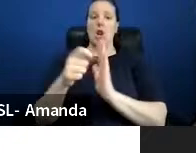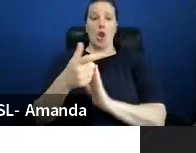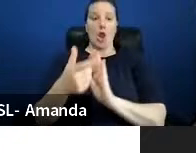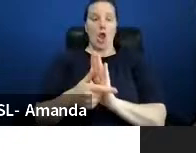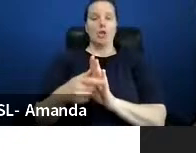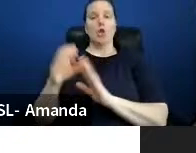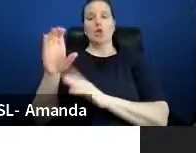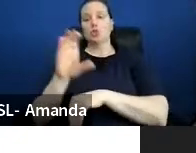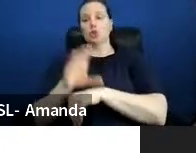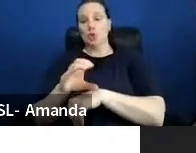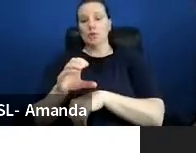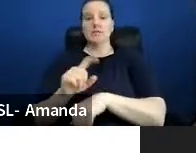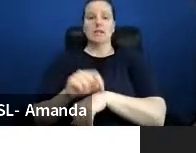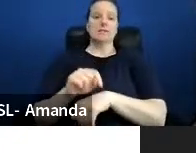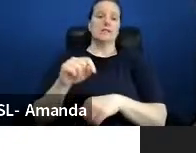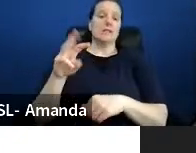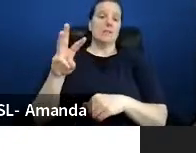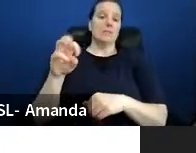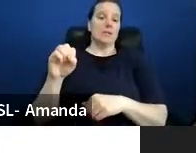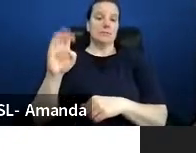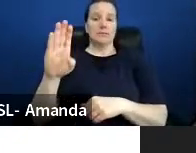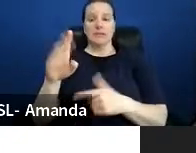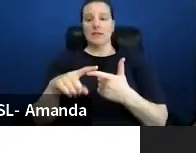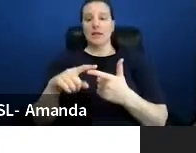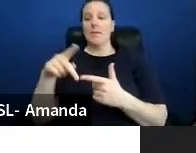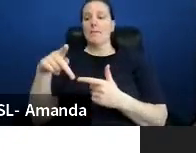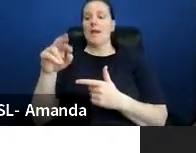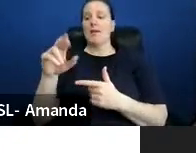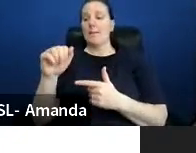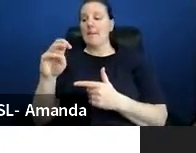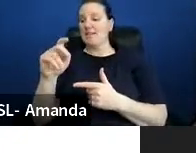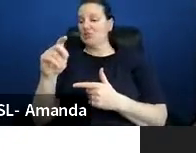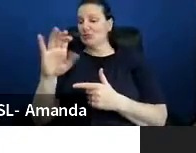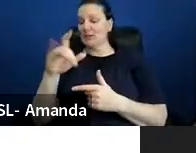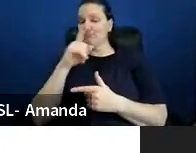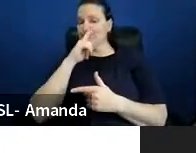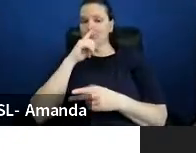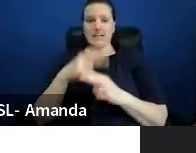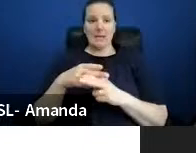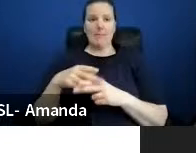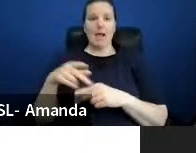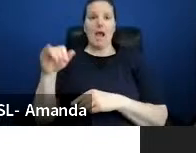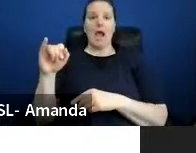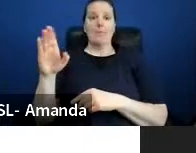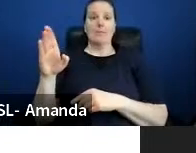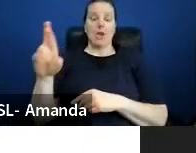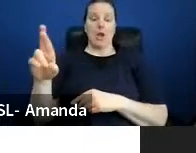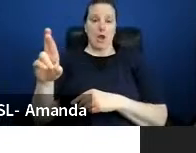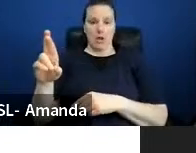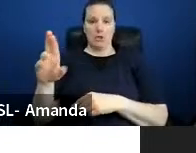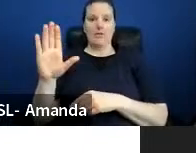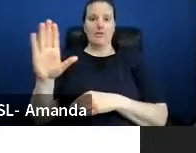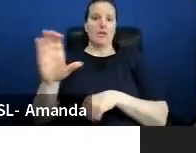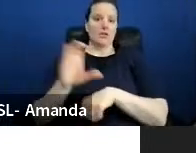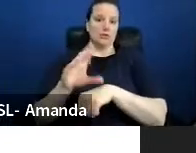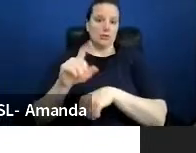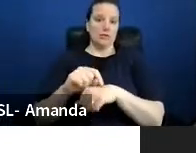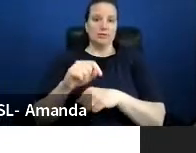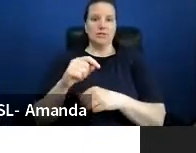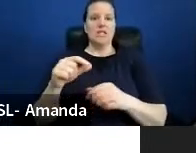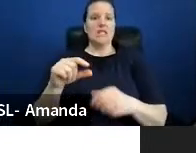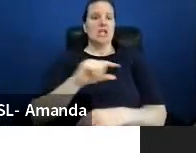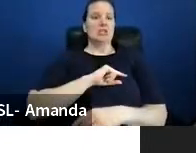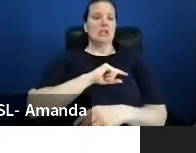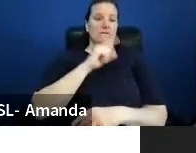WSP, and parametrics never put their name on this report. The IBR and their consultants are guilty of fraud or stupidity. In